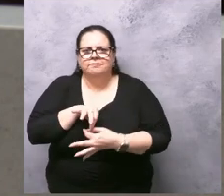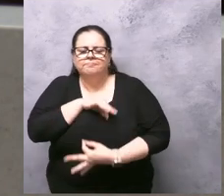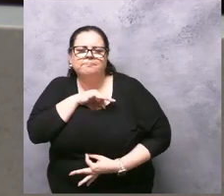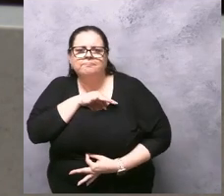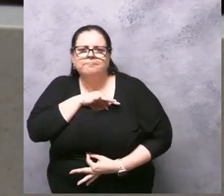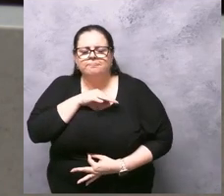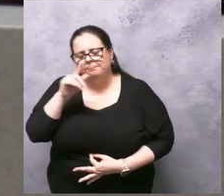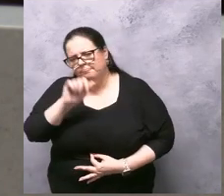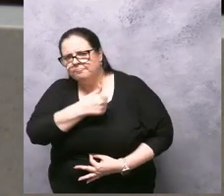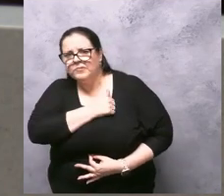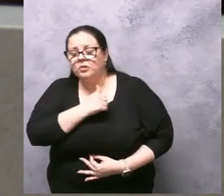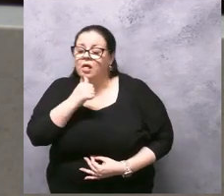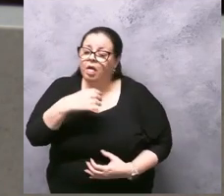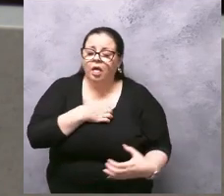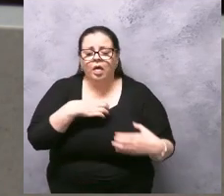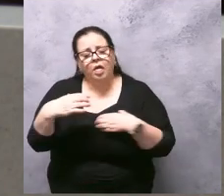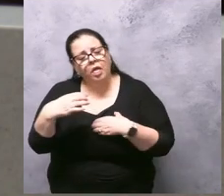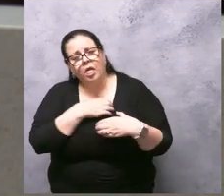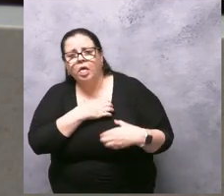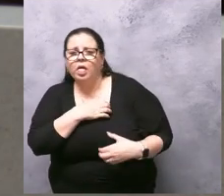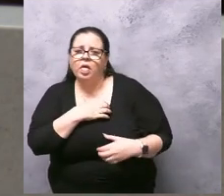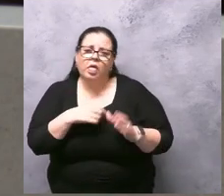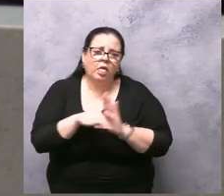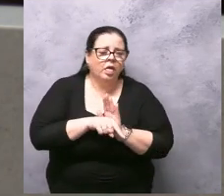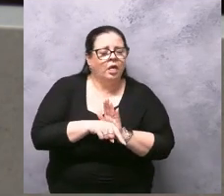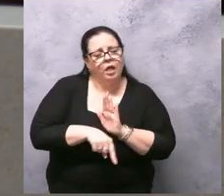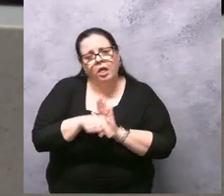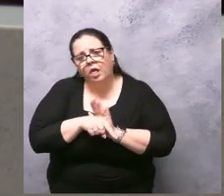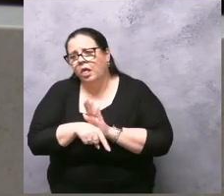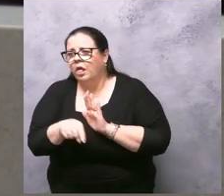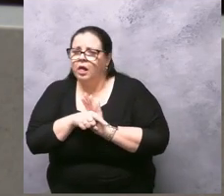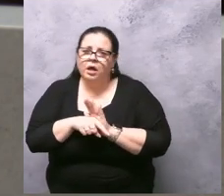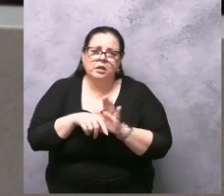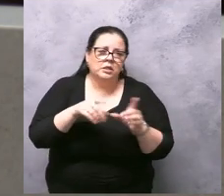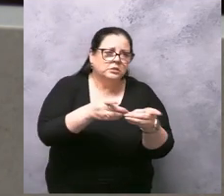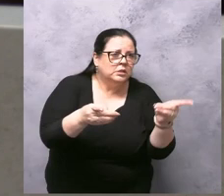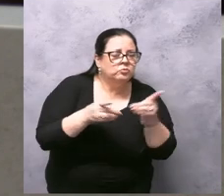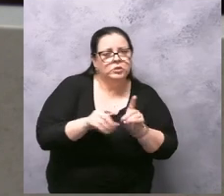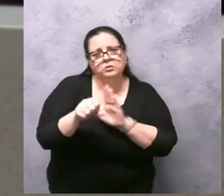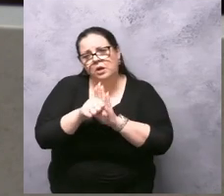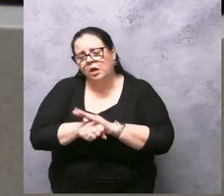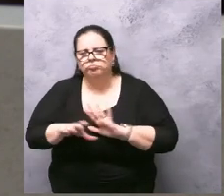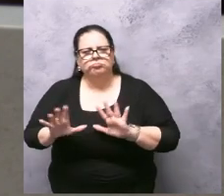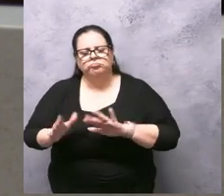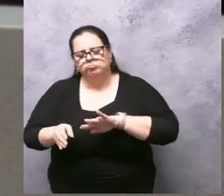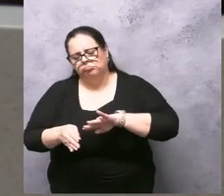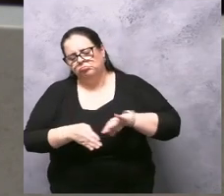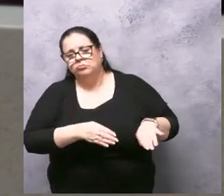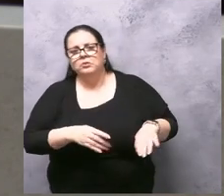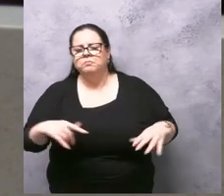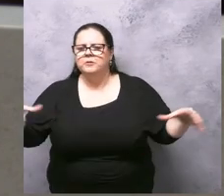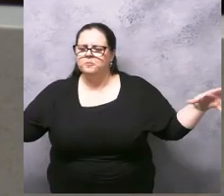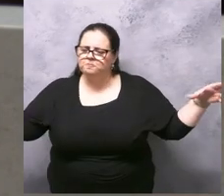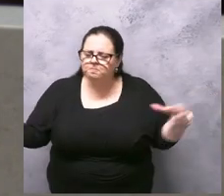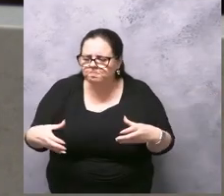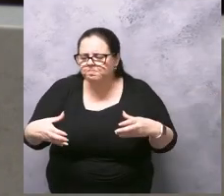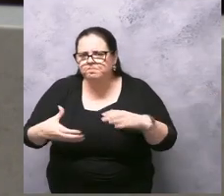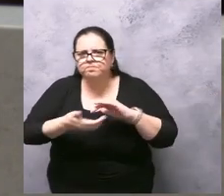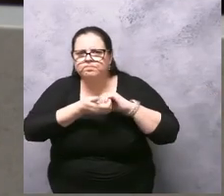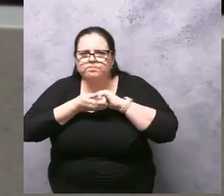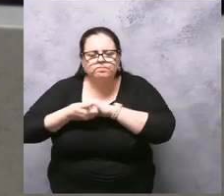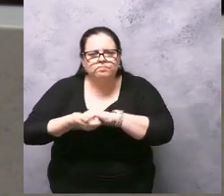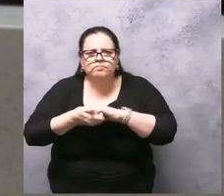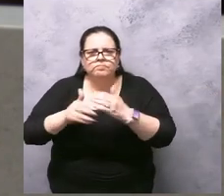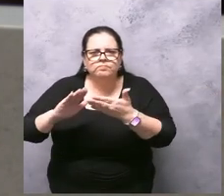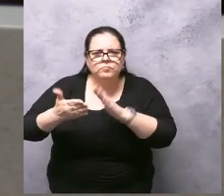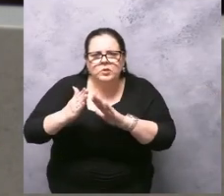not bemoaning the state of our district or bemoaning the state of our state. It's a come together as a community activity to